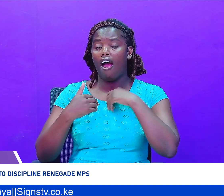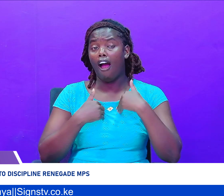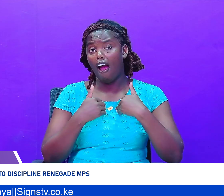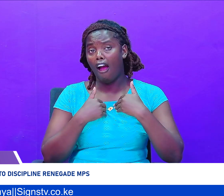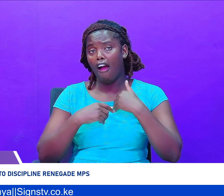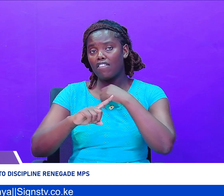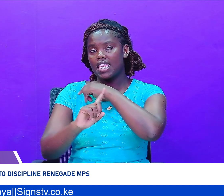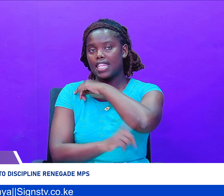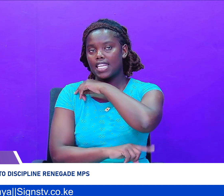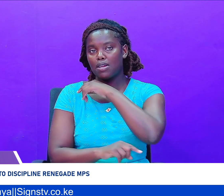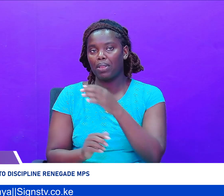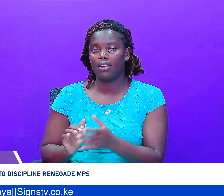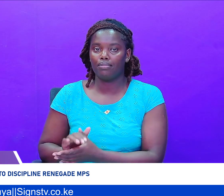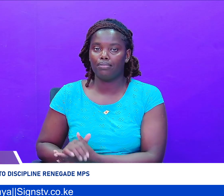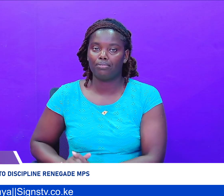discipline.